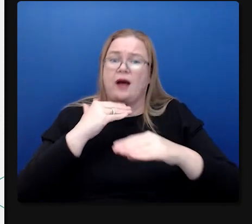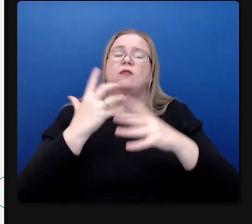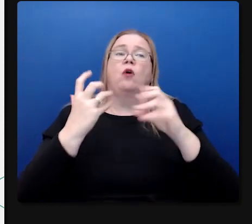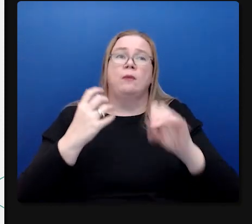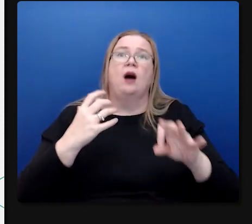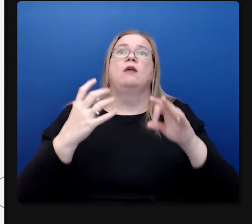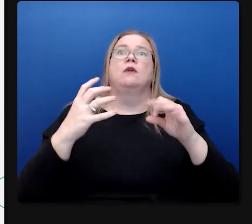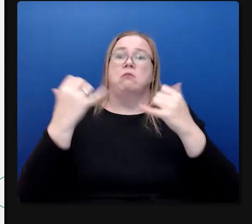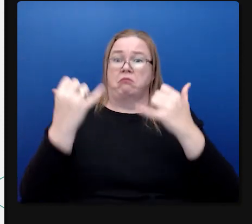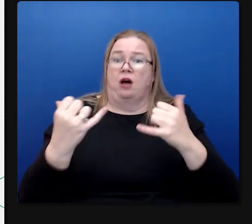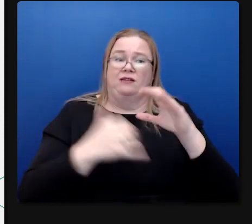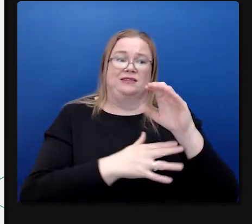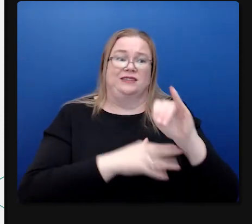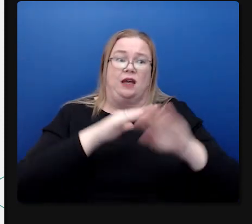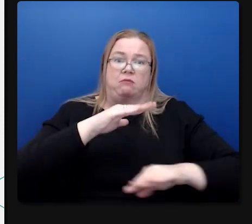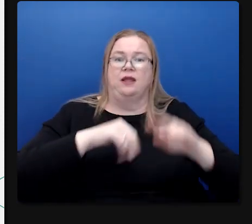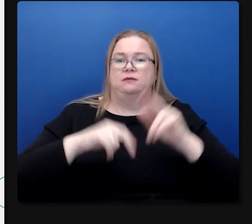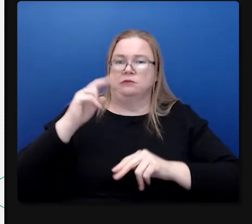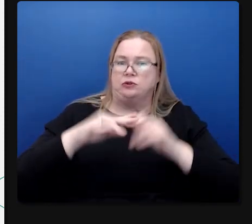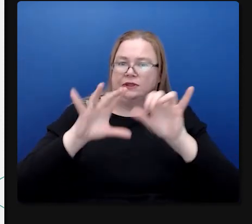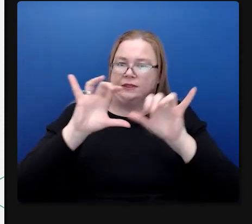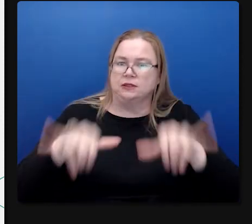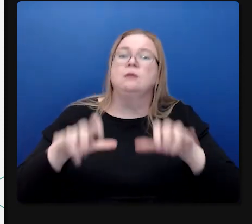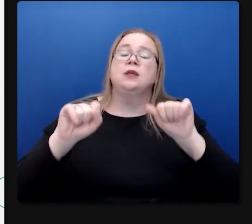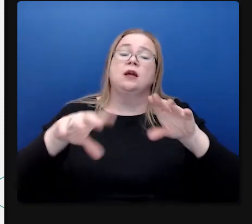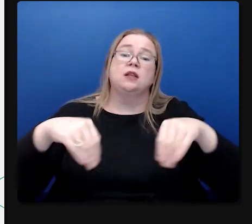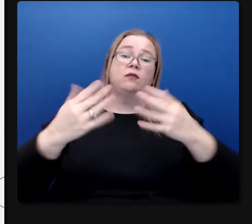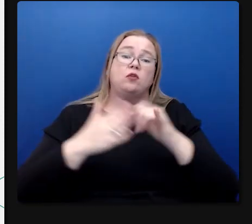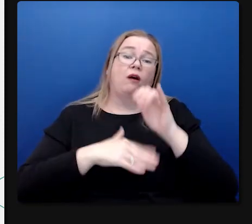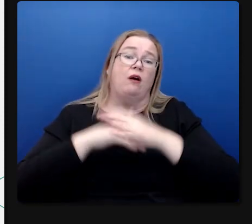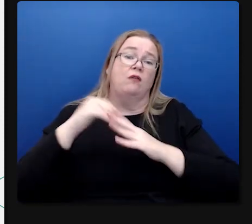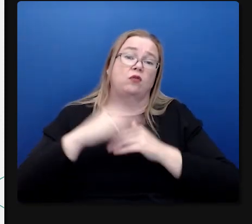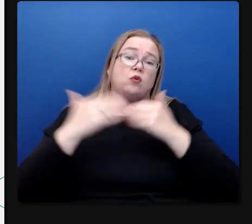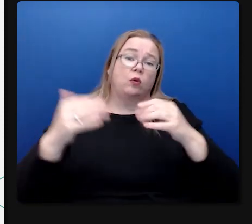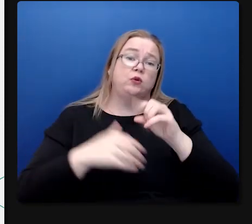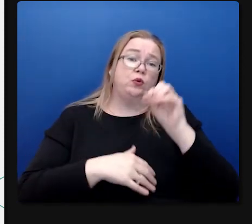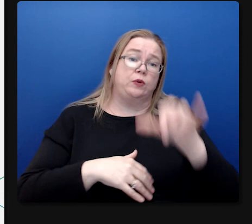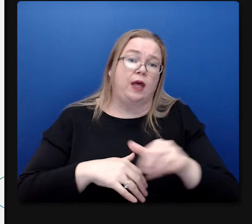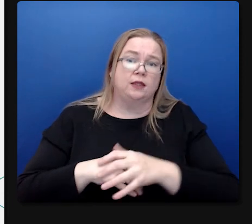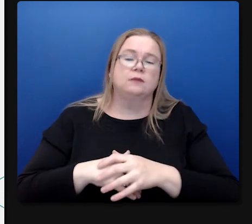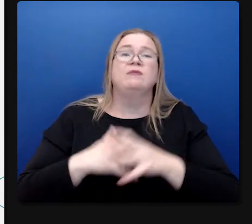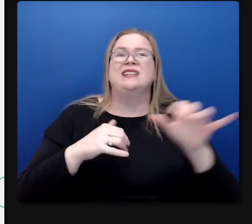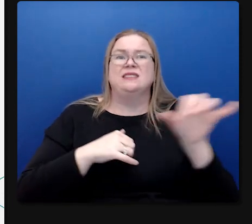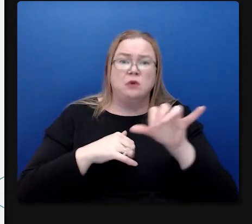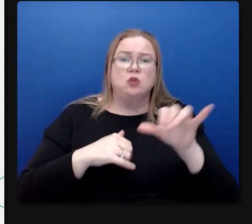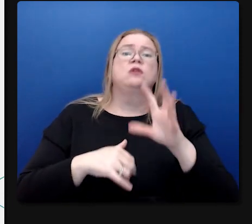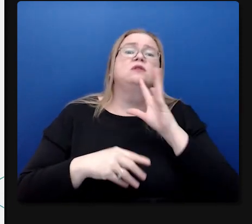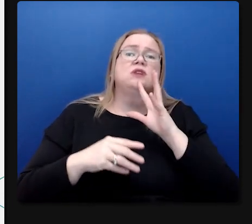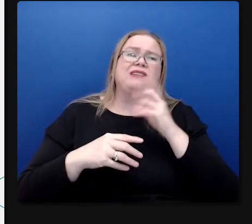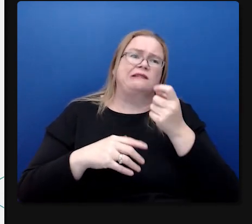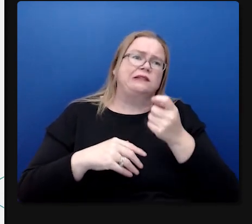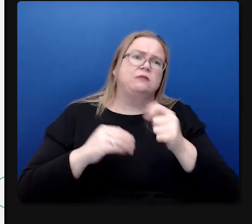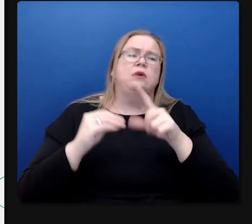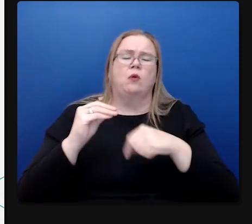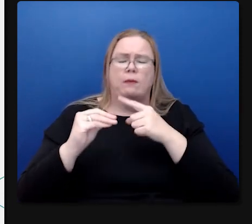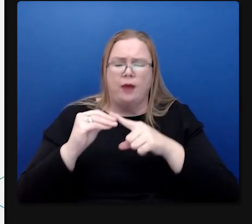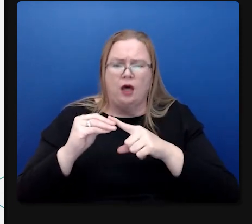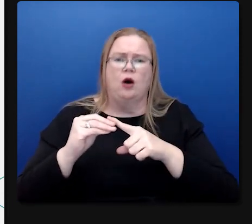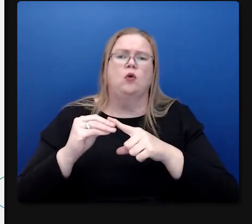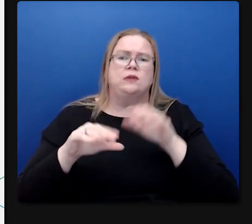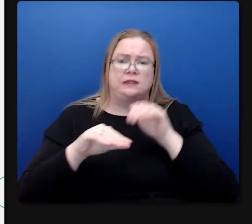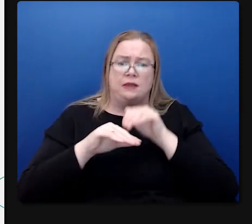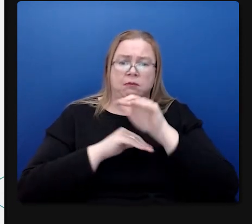platform of a modern CI-based build system can give you the comfort to do that. Similarly, we talked a little bit